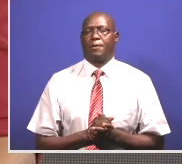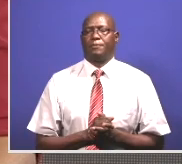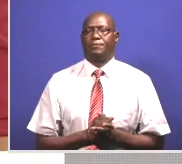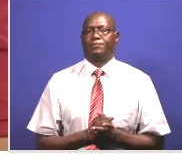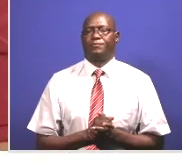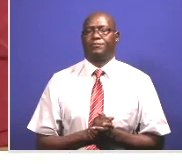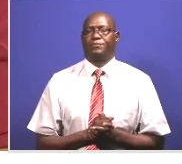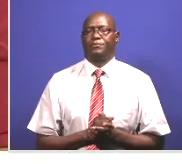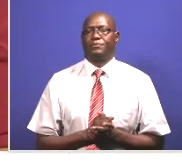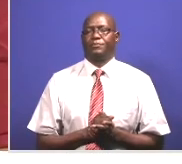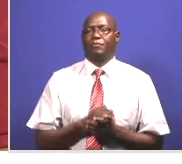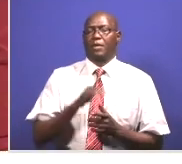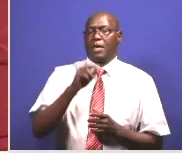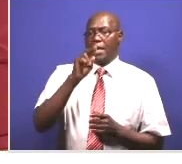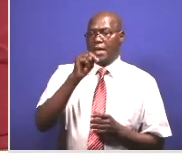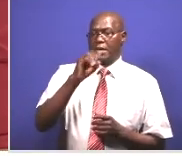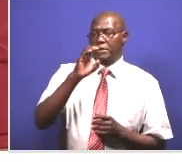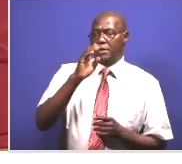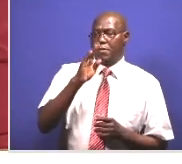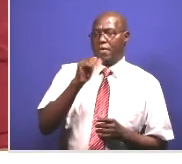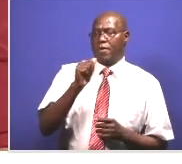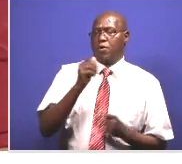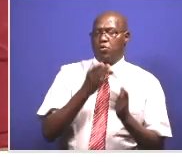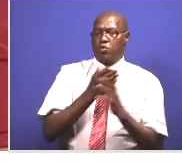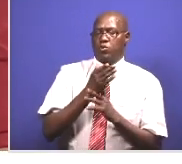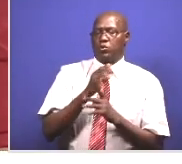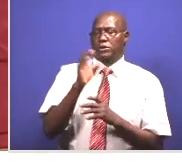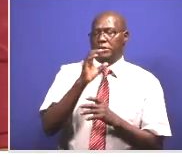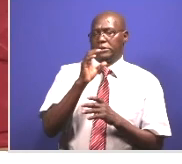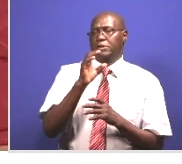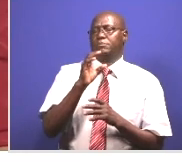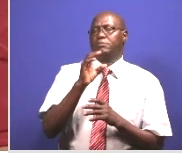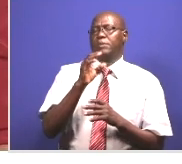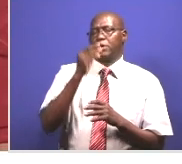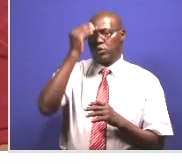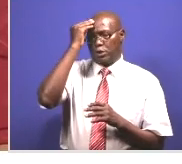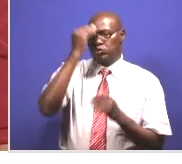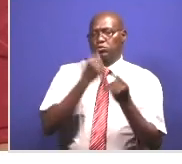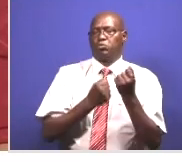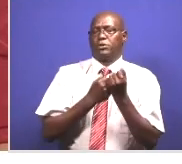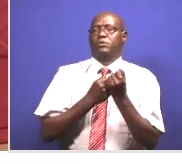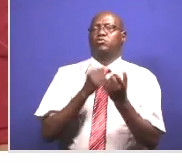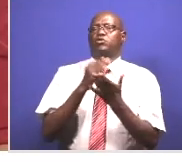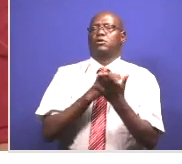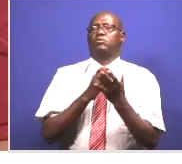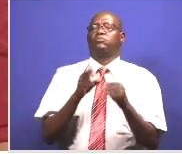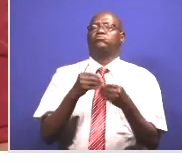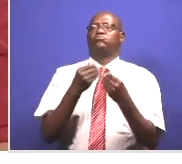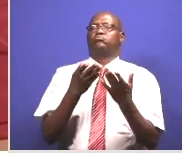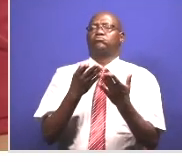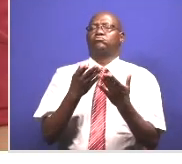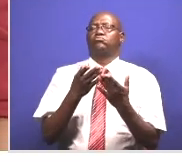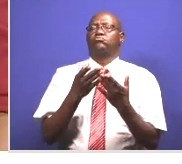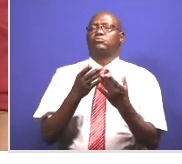And the NCBA Bank, through its citizenship education sponsorship program, has issued scholarships to bright and